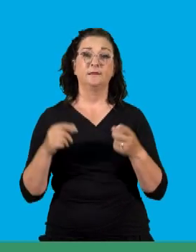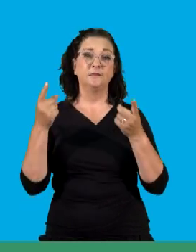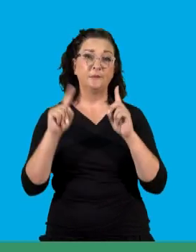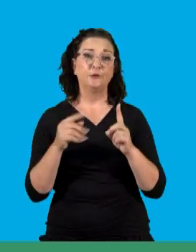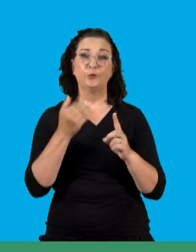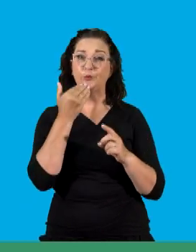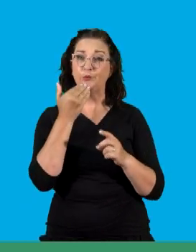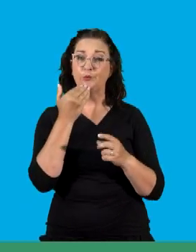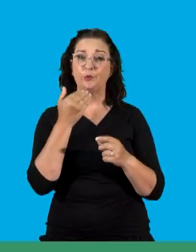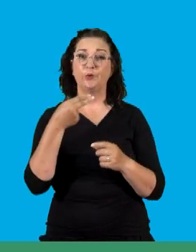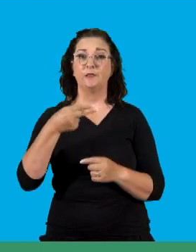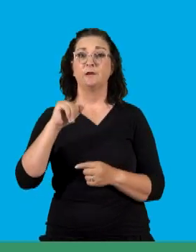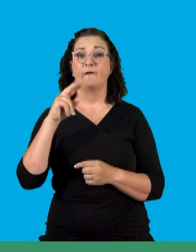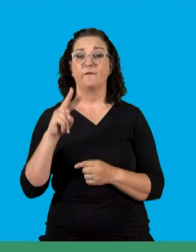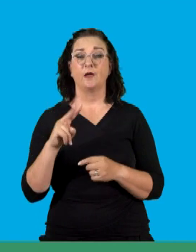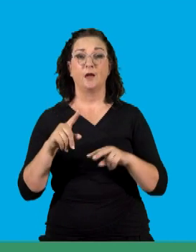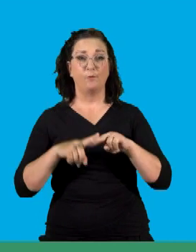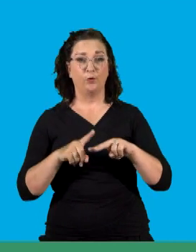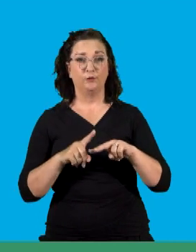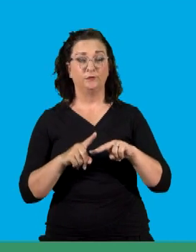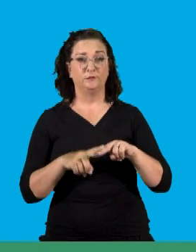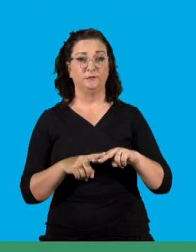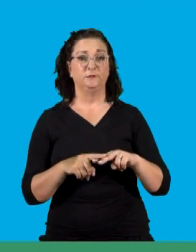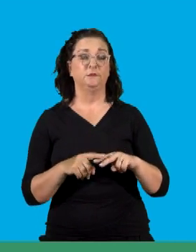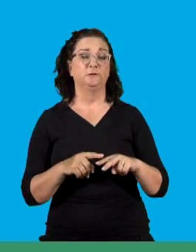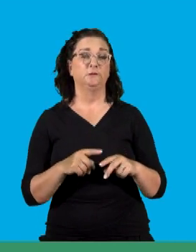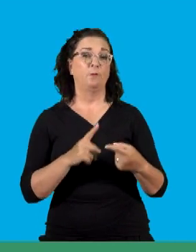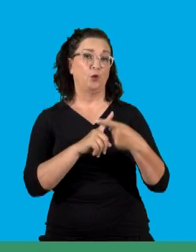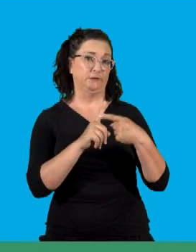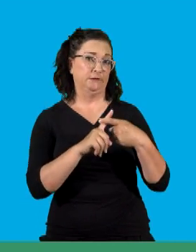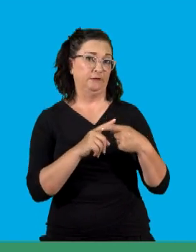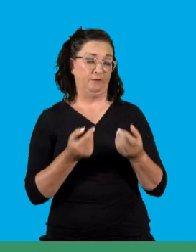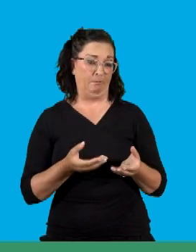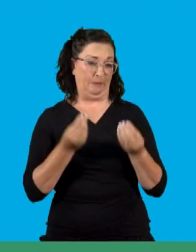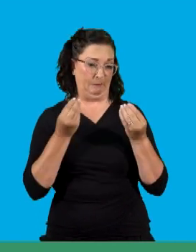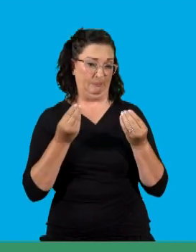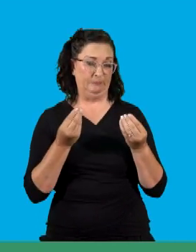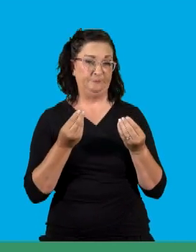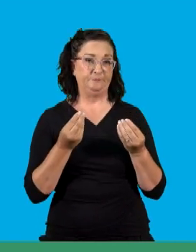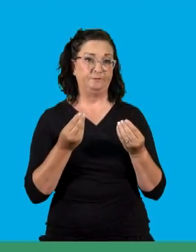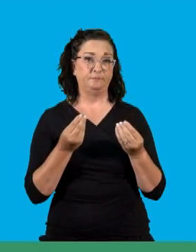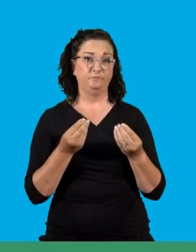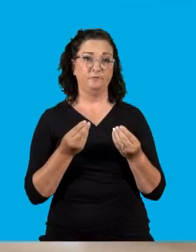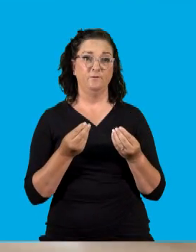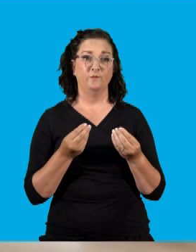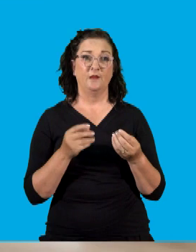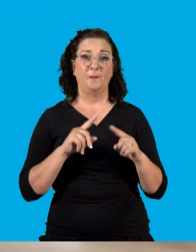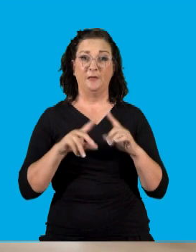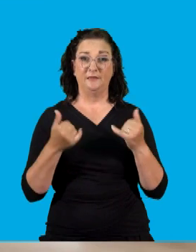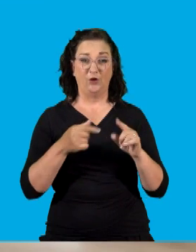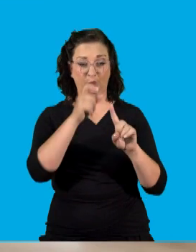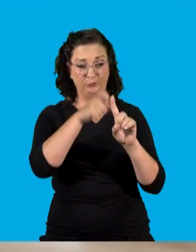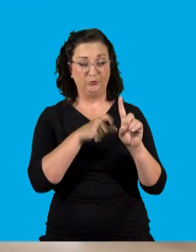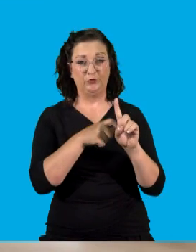HIV positive. Let's take, for instance, there's a worker who just found out that they are HIV positive. So obviously that